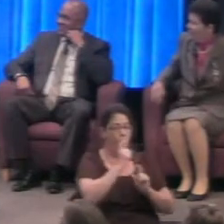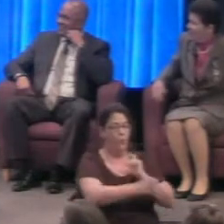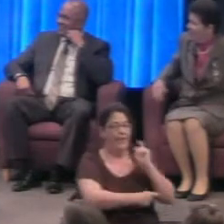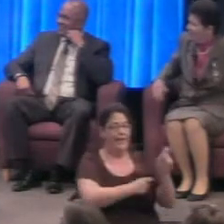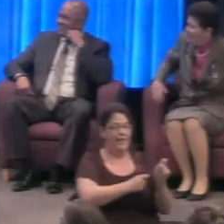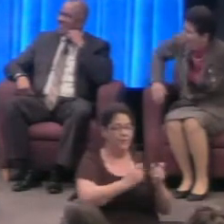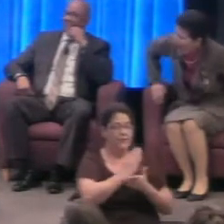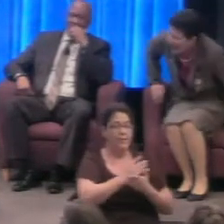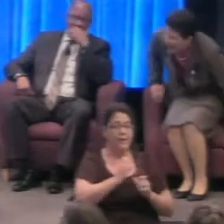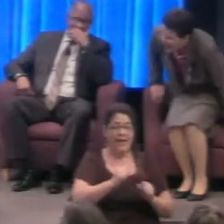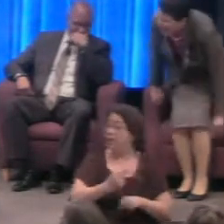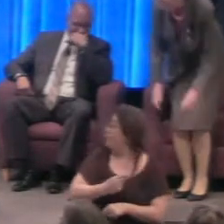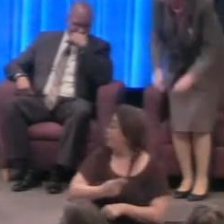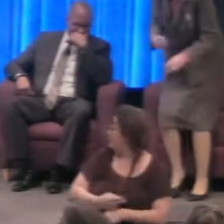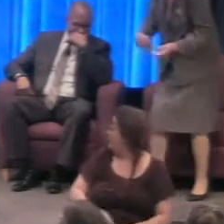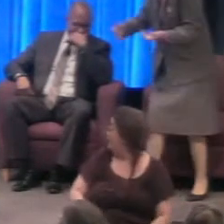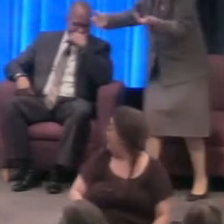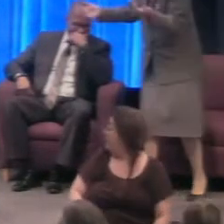you can really use.